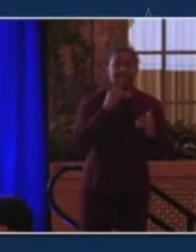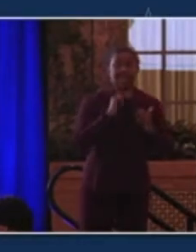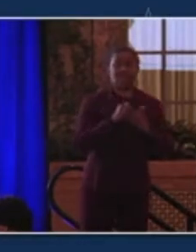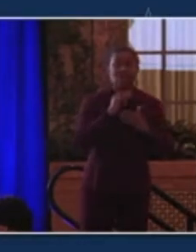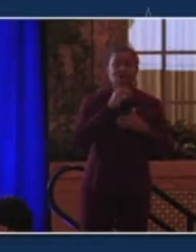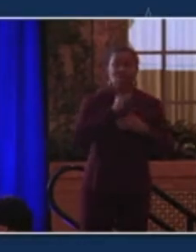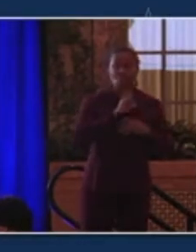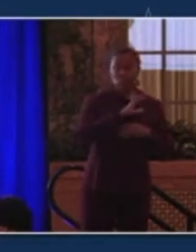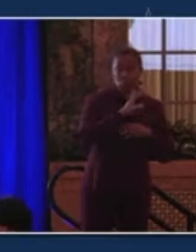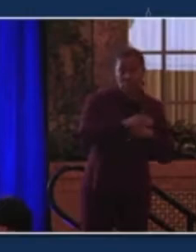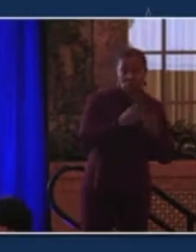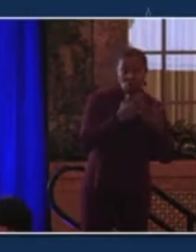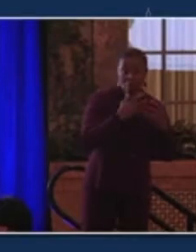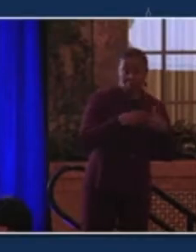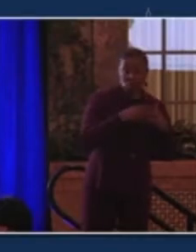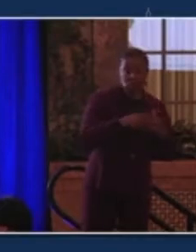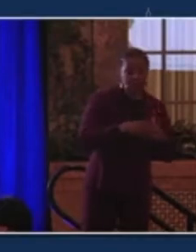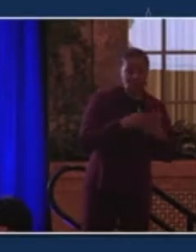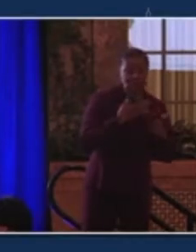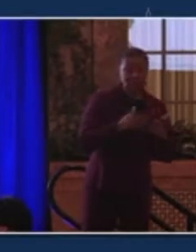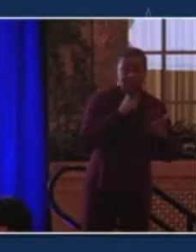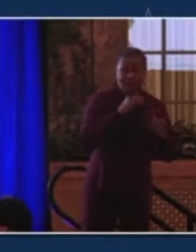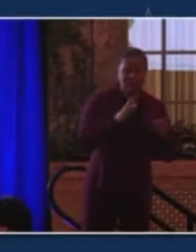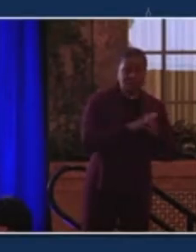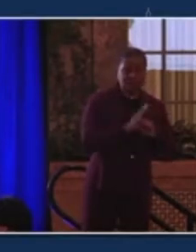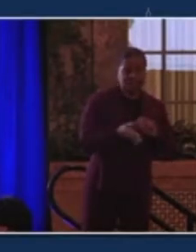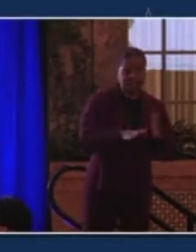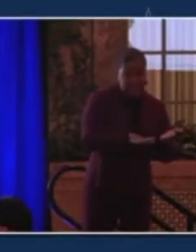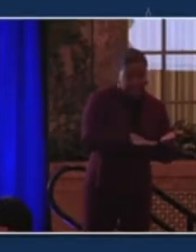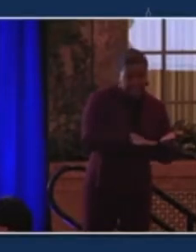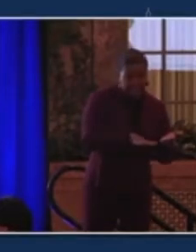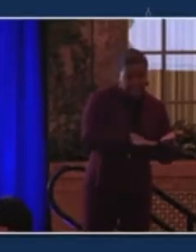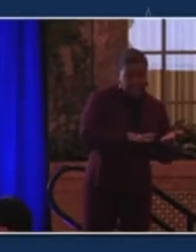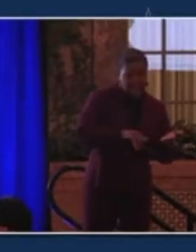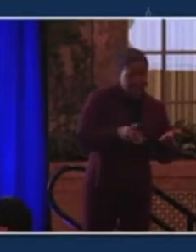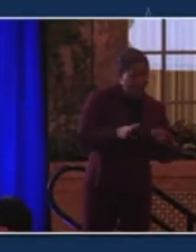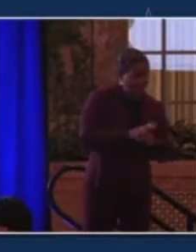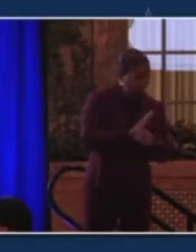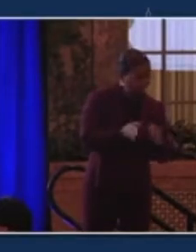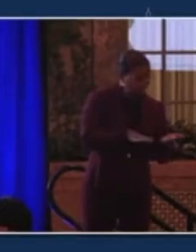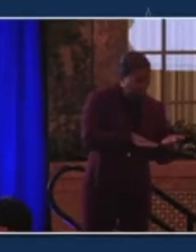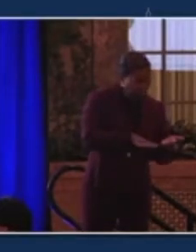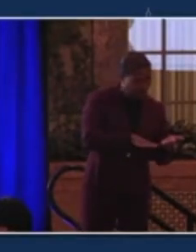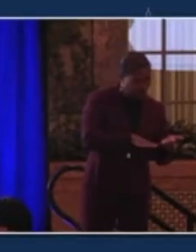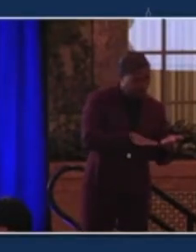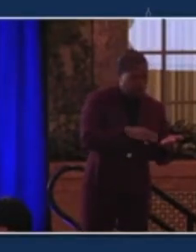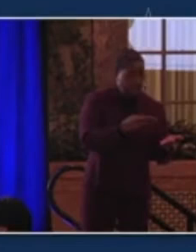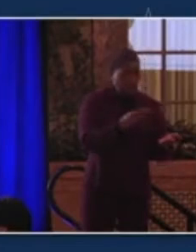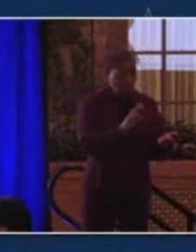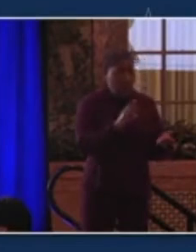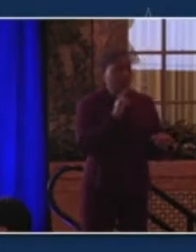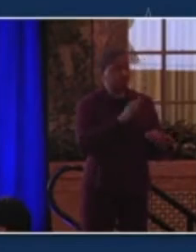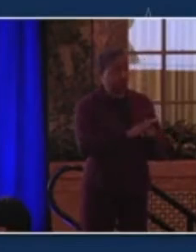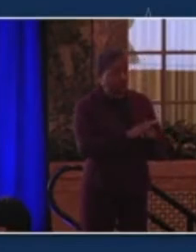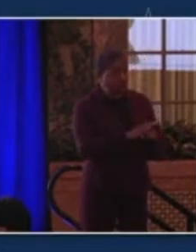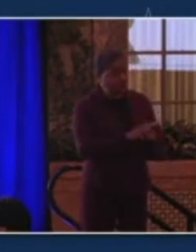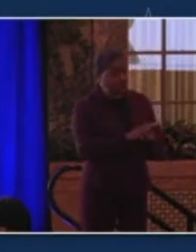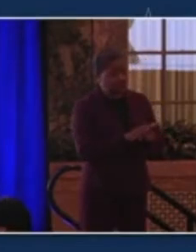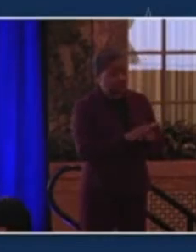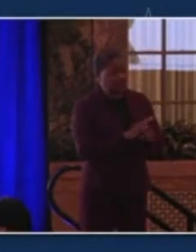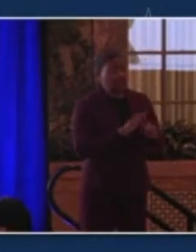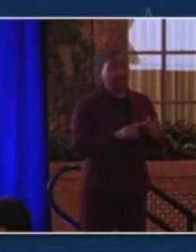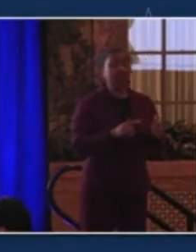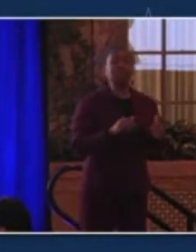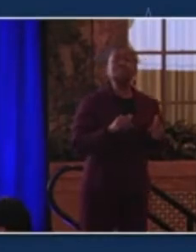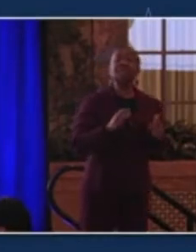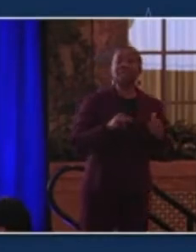old Chicago machine may not yet be quite dead, as Harold had promised, it has